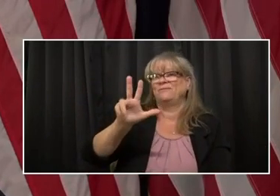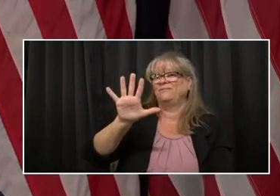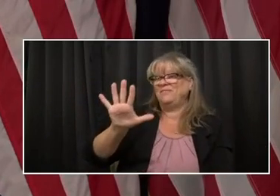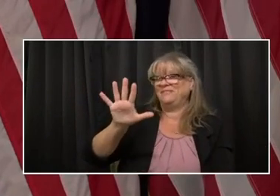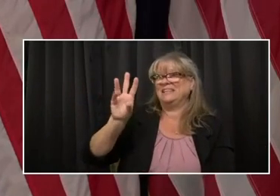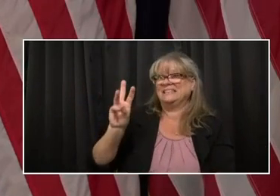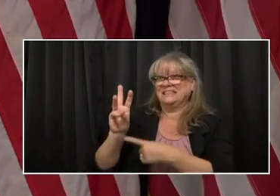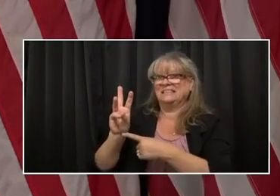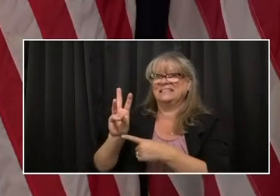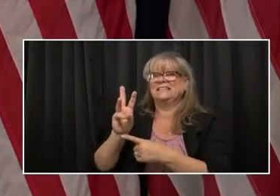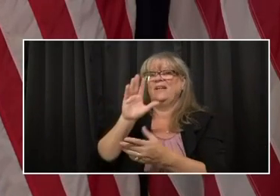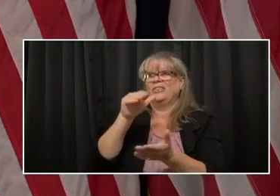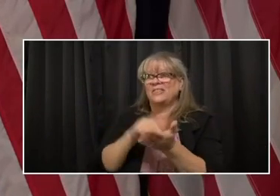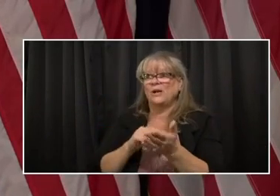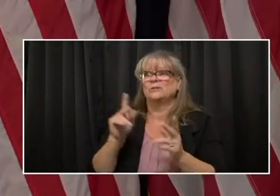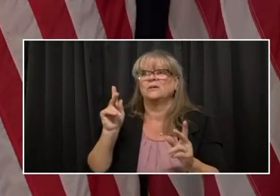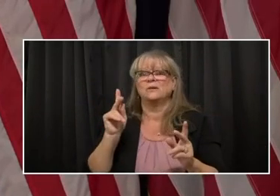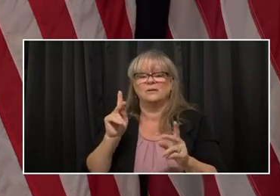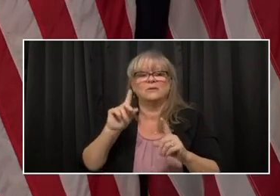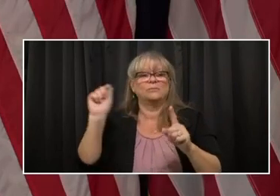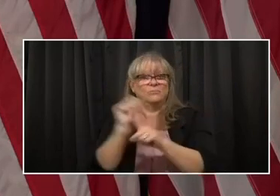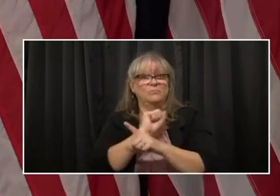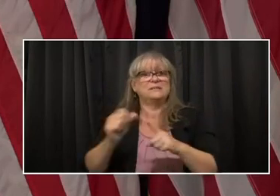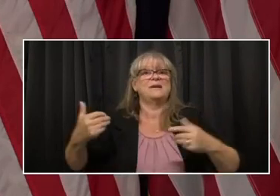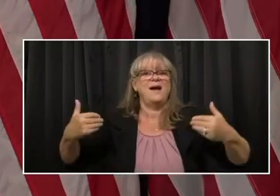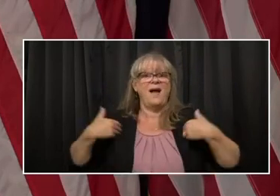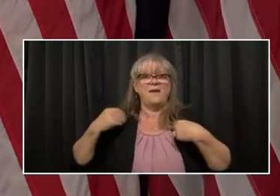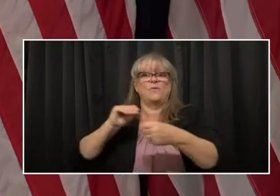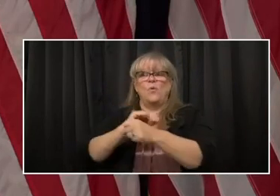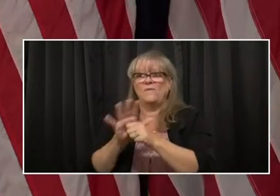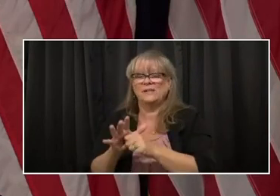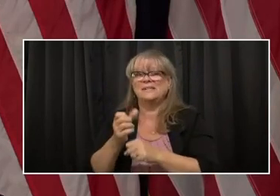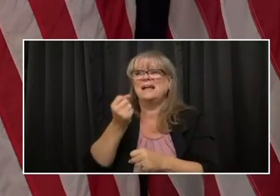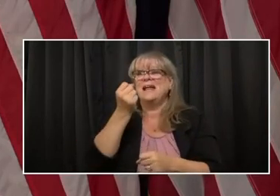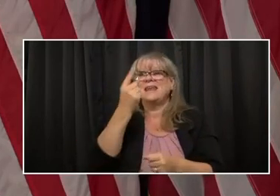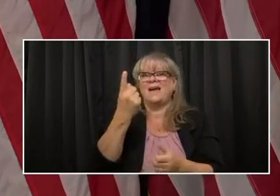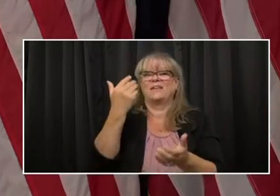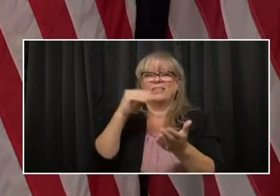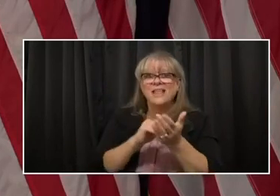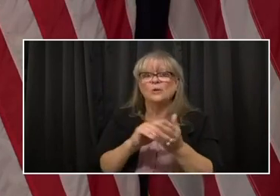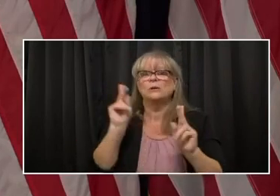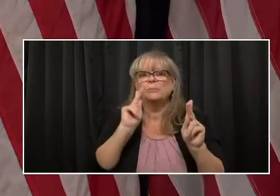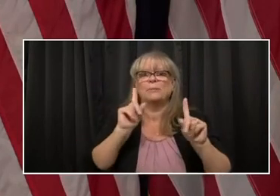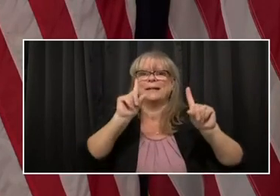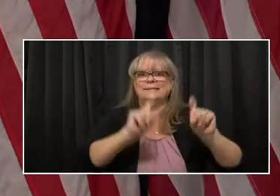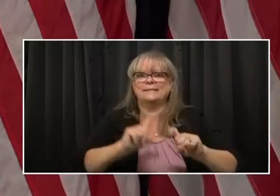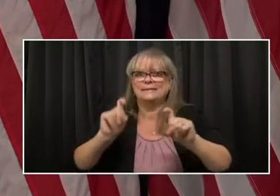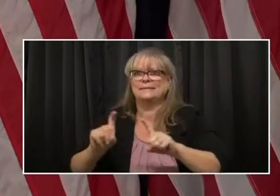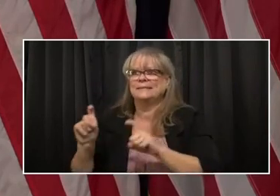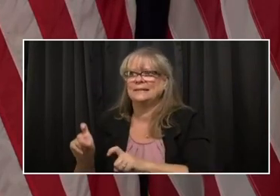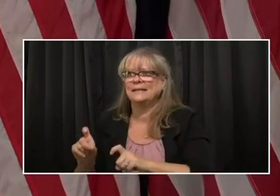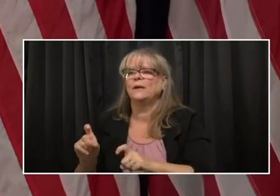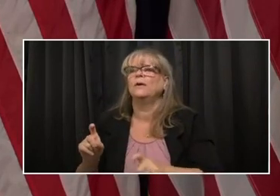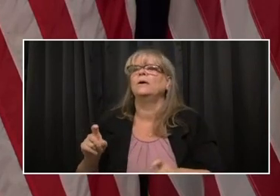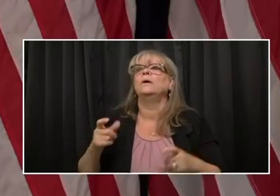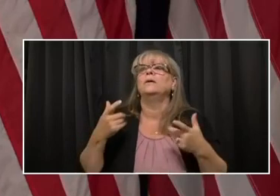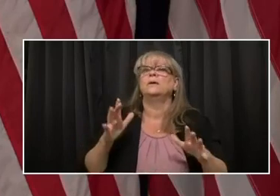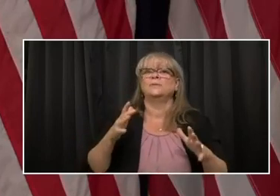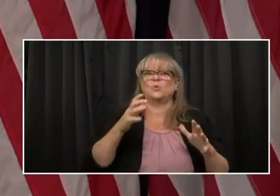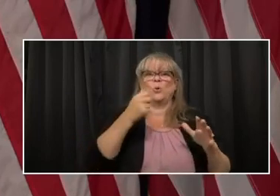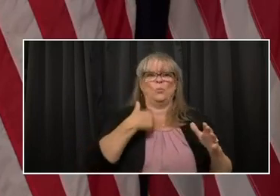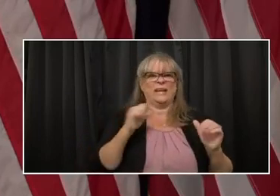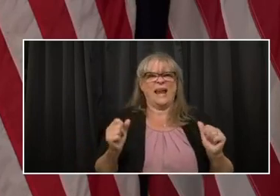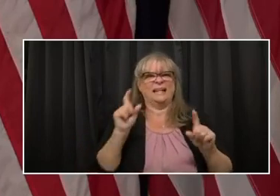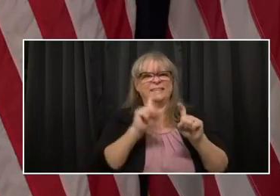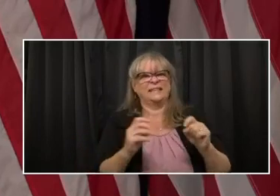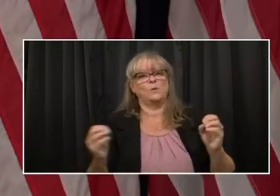12,233 people tested. Good increase on the testing numbers. We have a lot more capacity to test more people if people want those tests. Some people